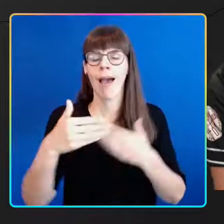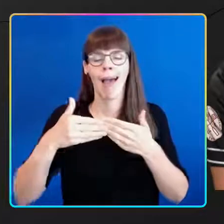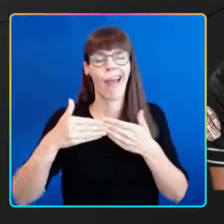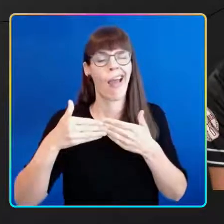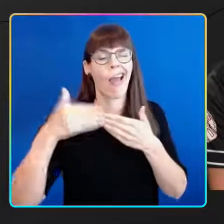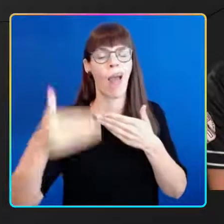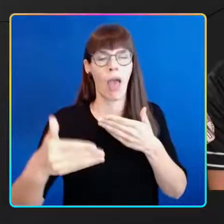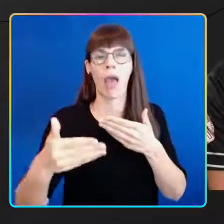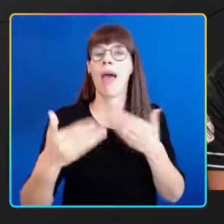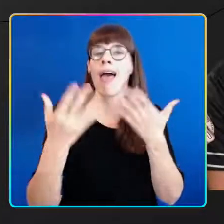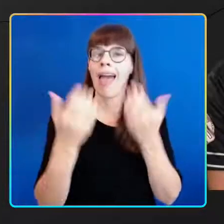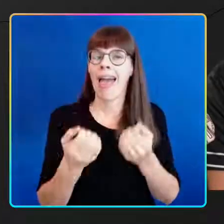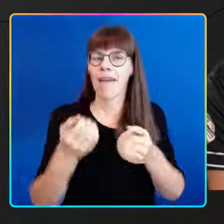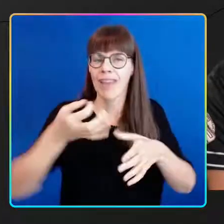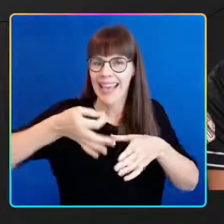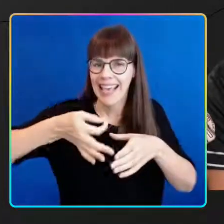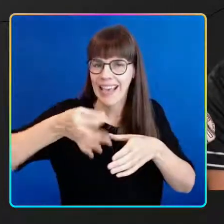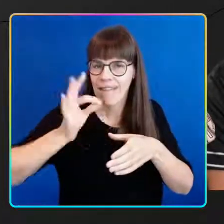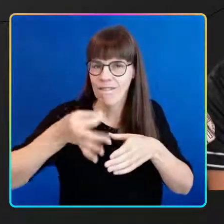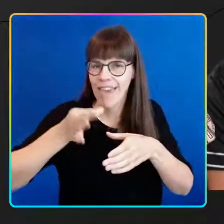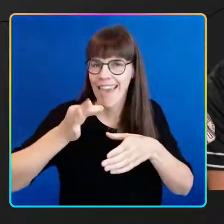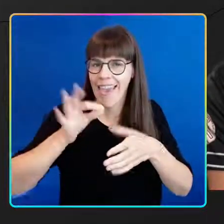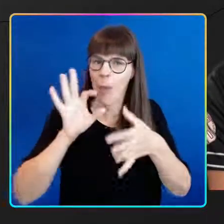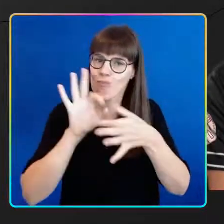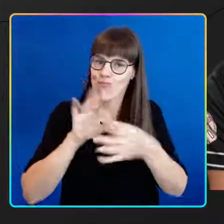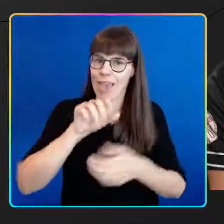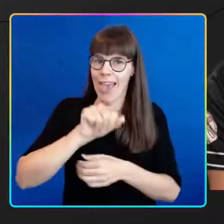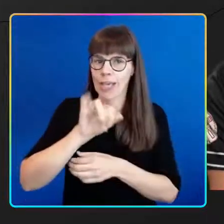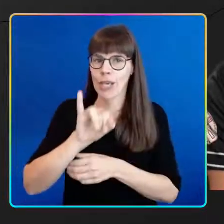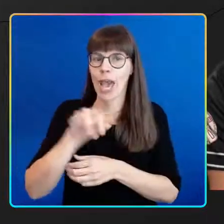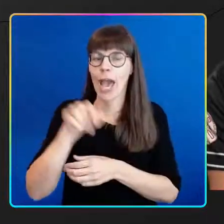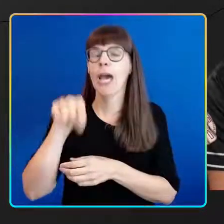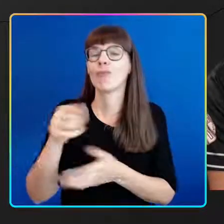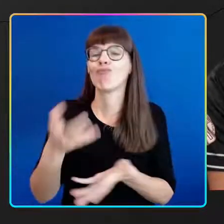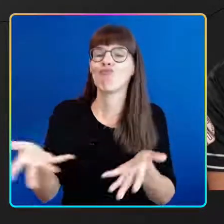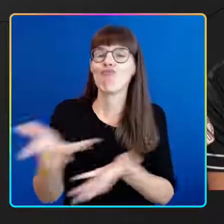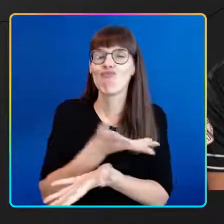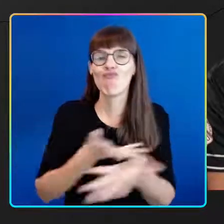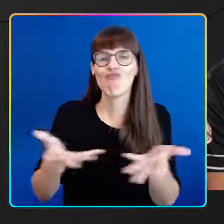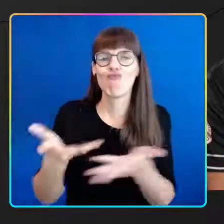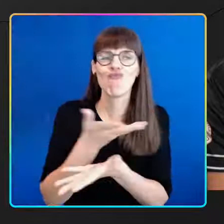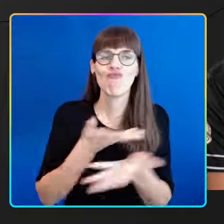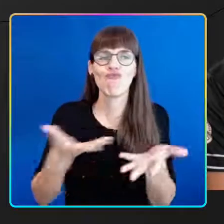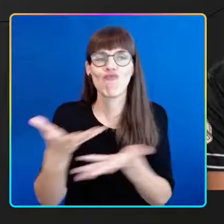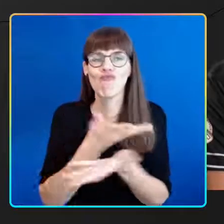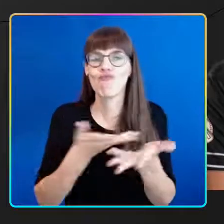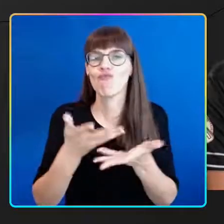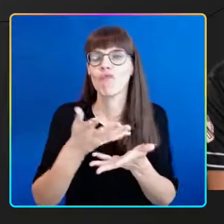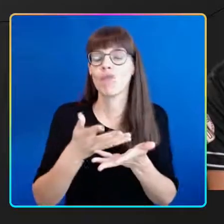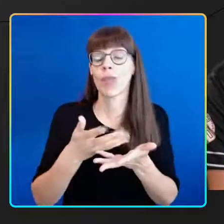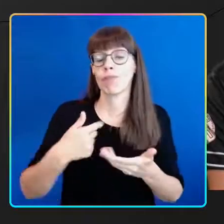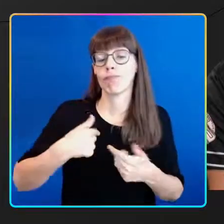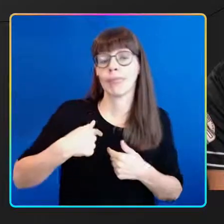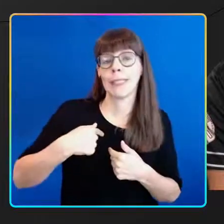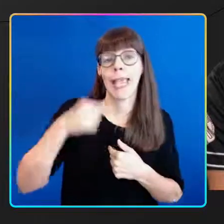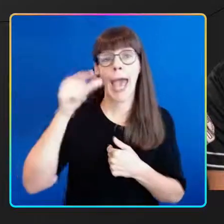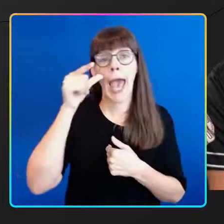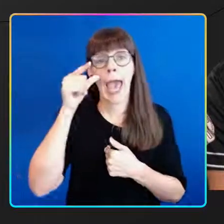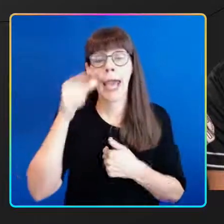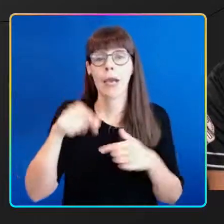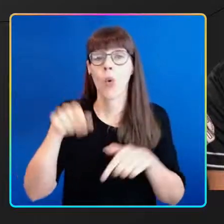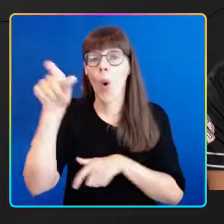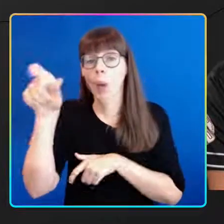of AI cafe. So kind of a space where you can chat with me and Henk, or you can chat with our